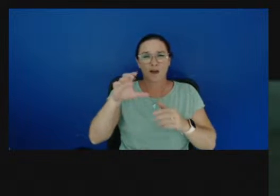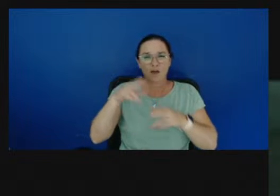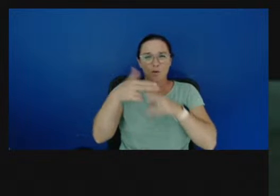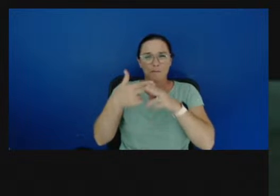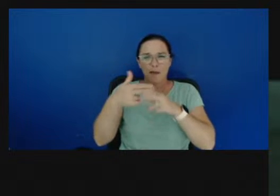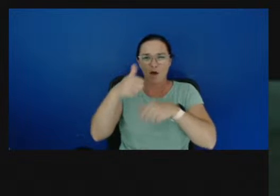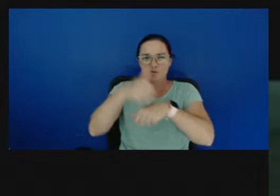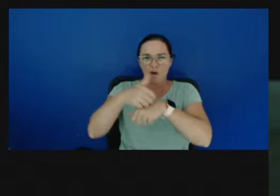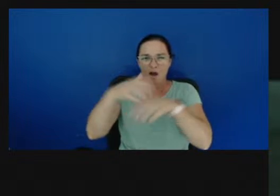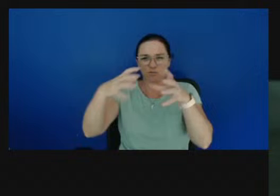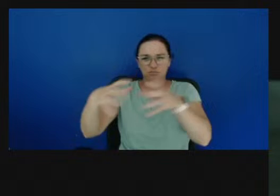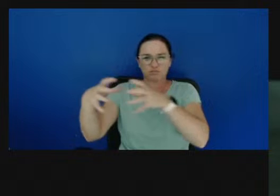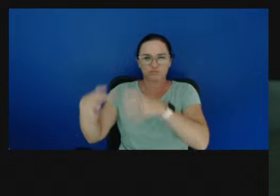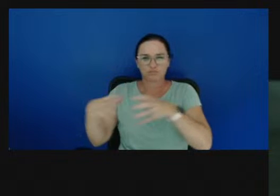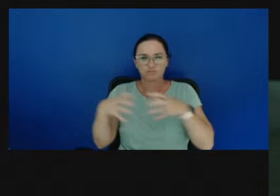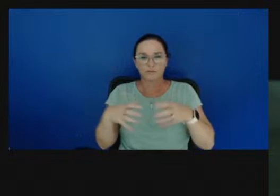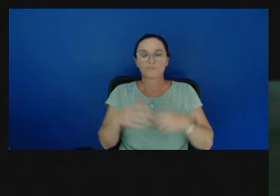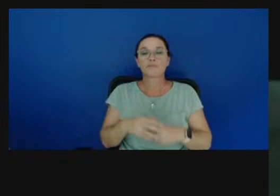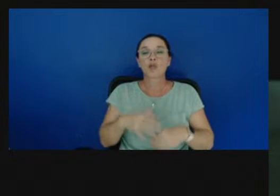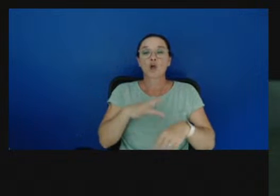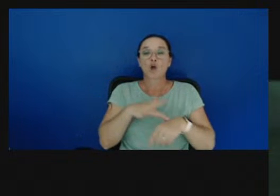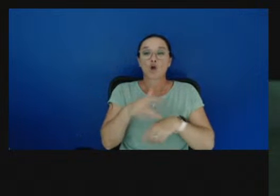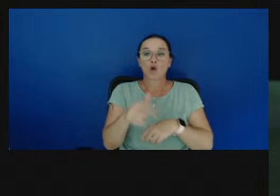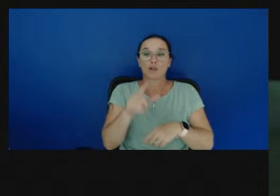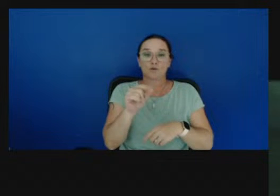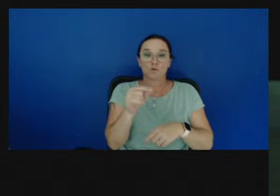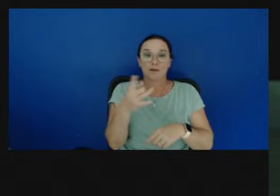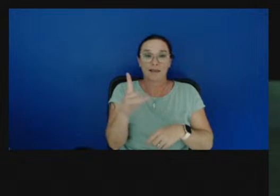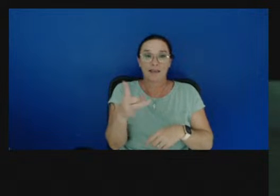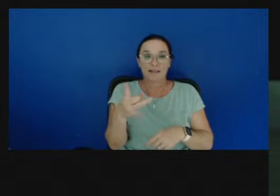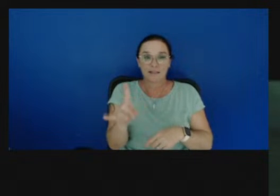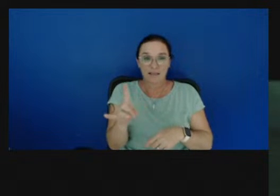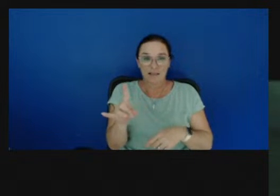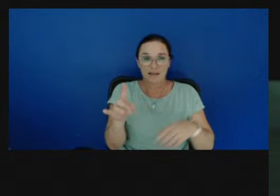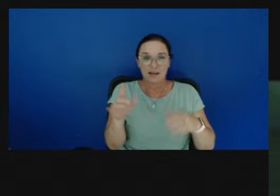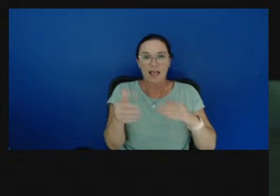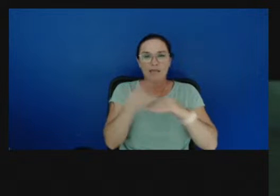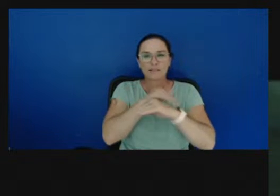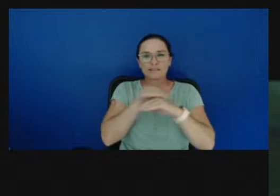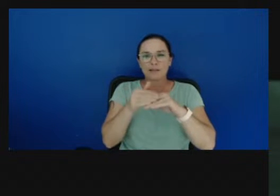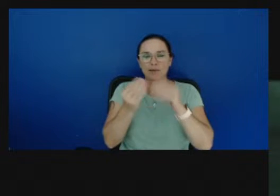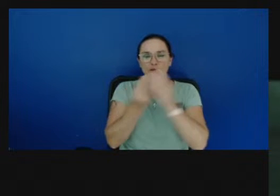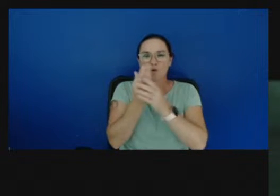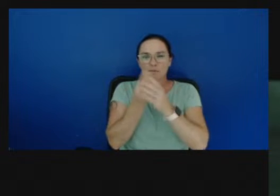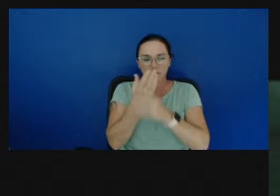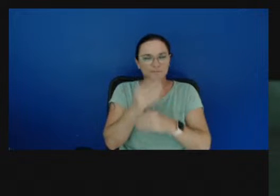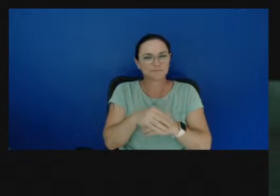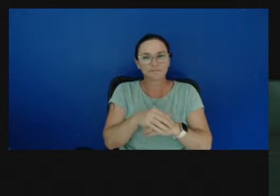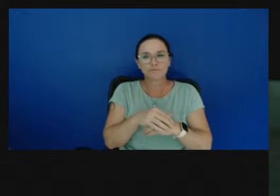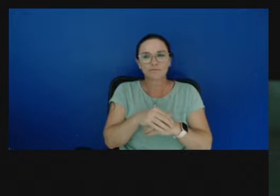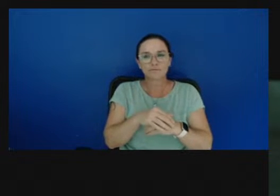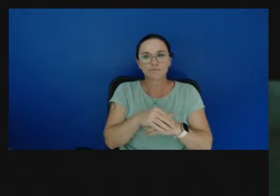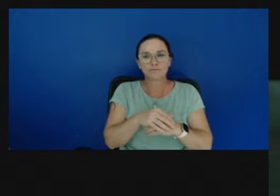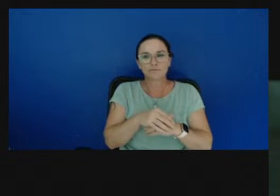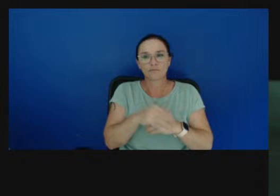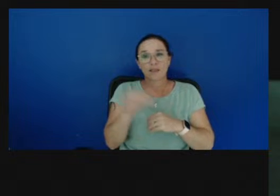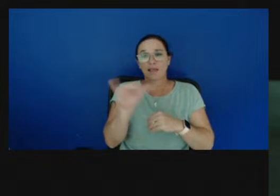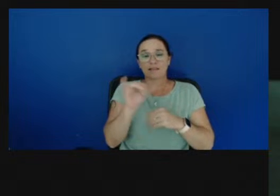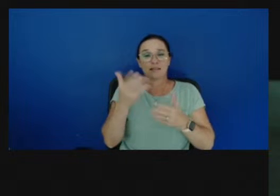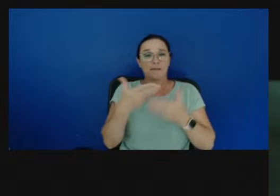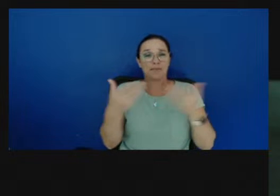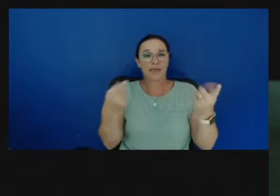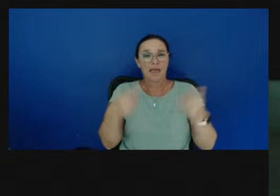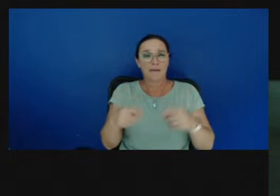In early 2018, at the summit eruption, ballistic blocks of rock were also tossed into the Halemaumau parking